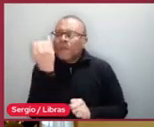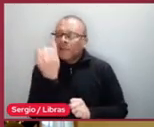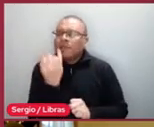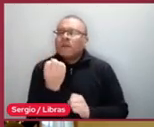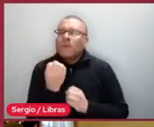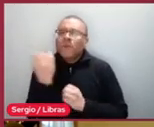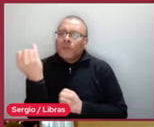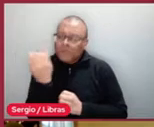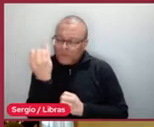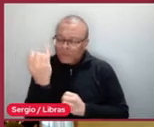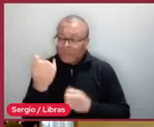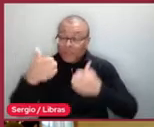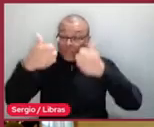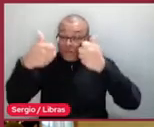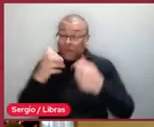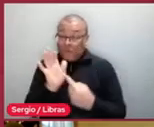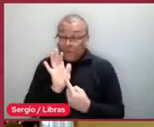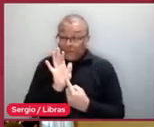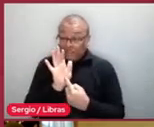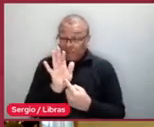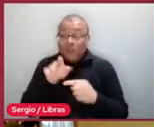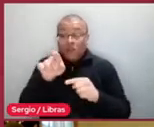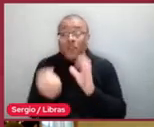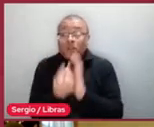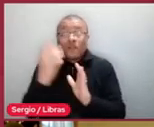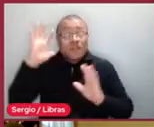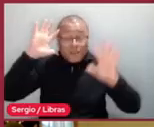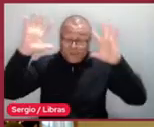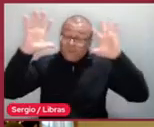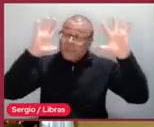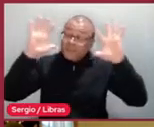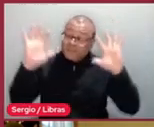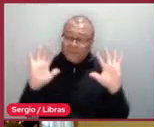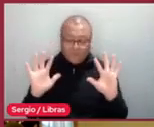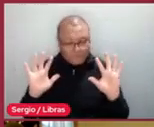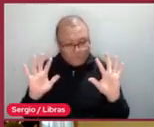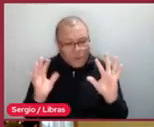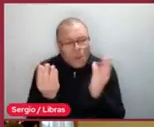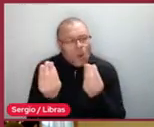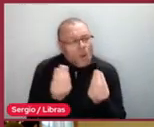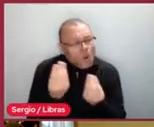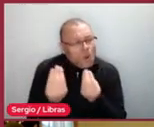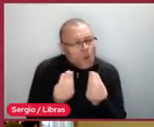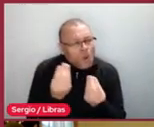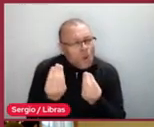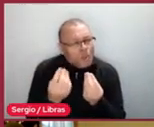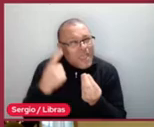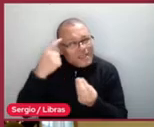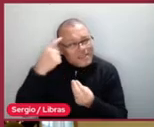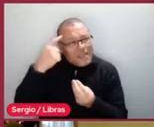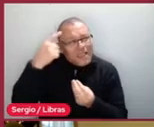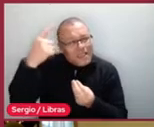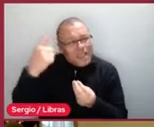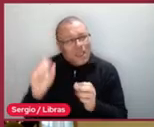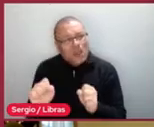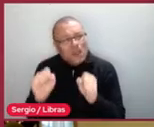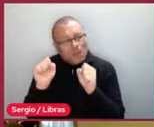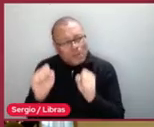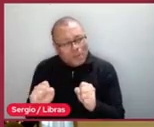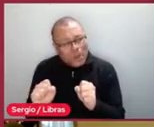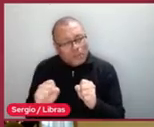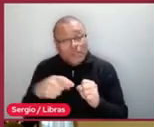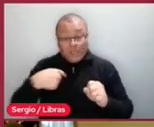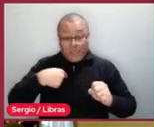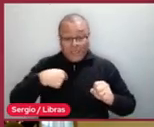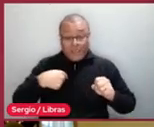do that, I'm going to imagine how these ideas can be if they were implemented